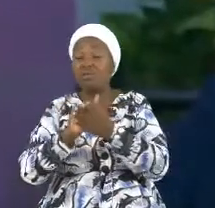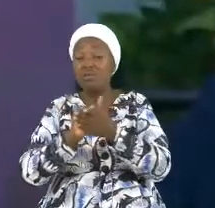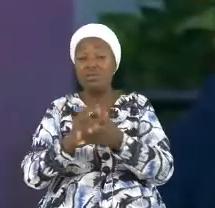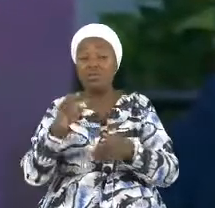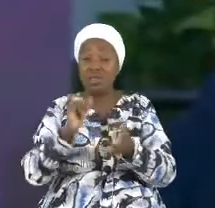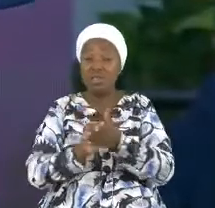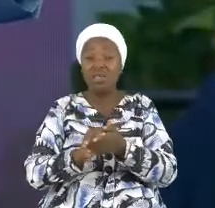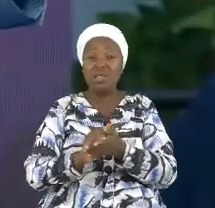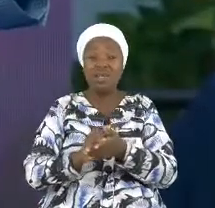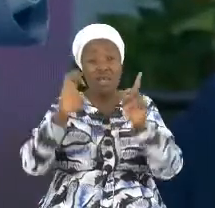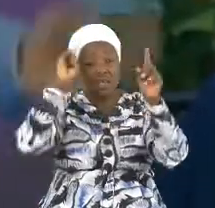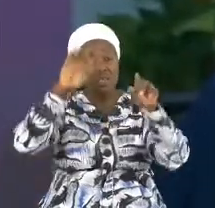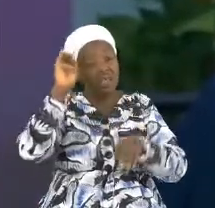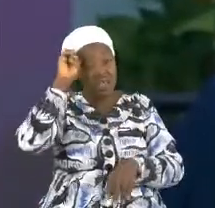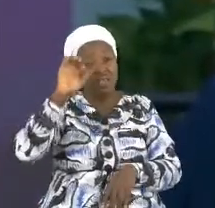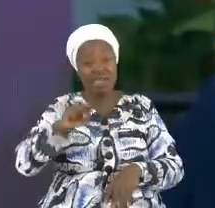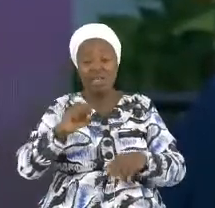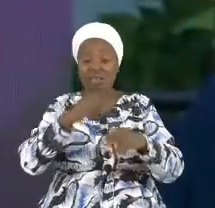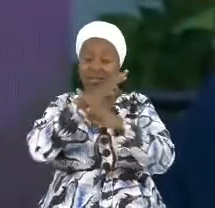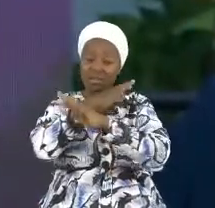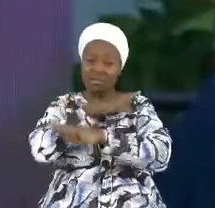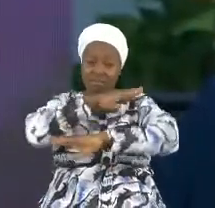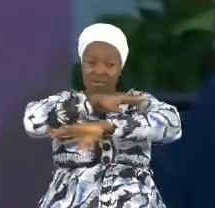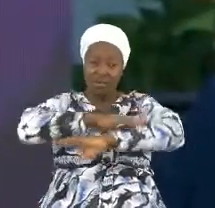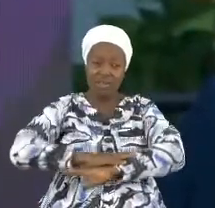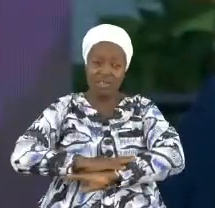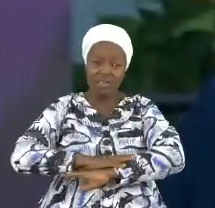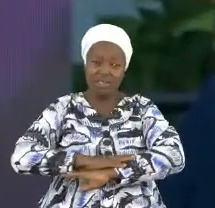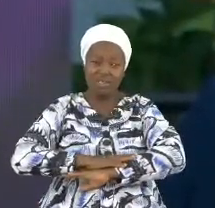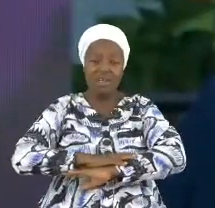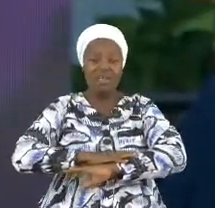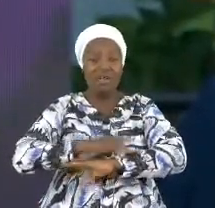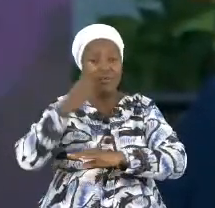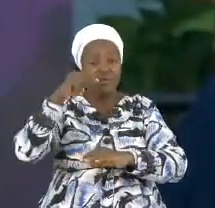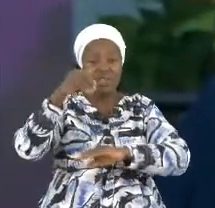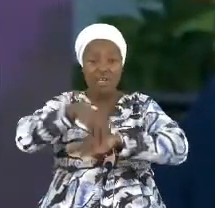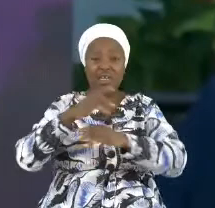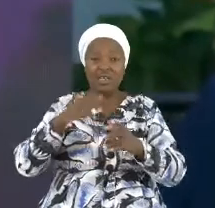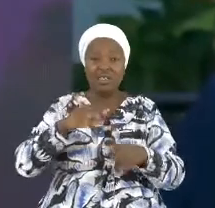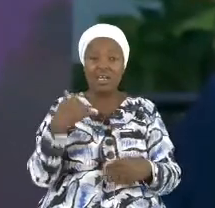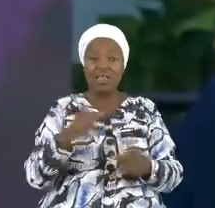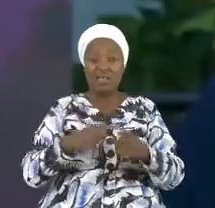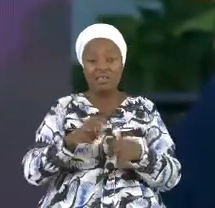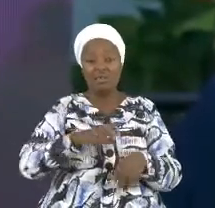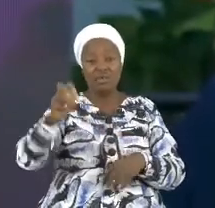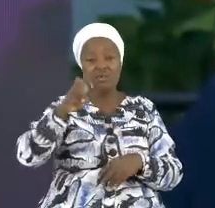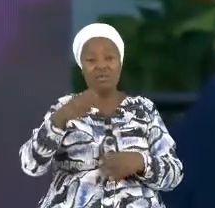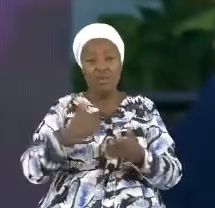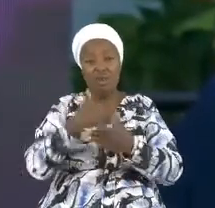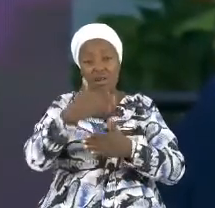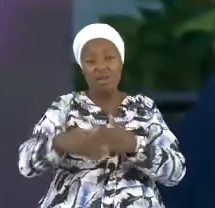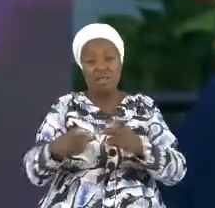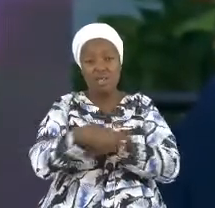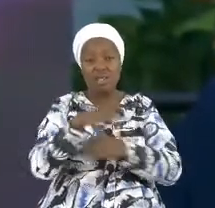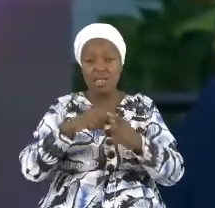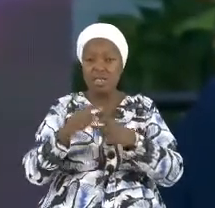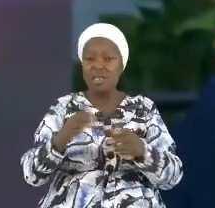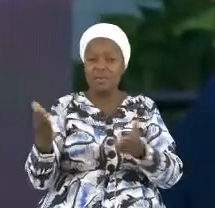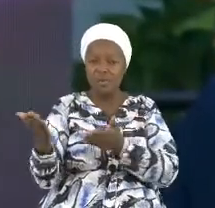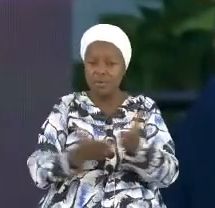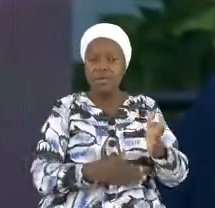the night to travel on the following day. And they had brought three paralyzed